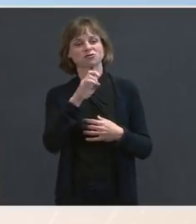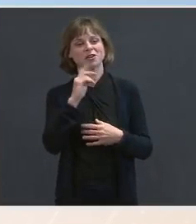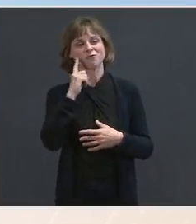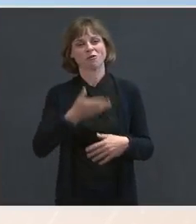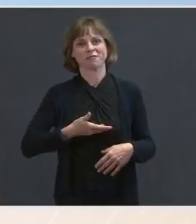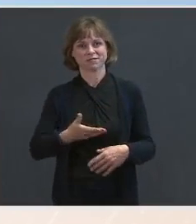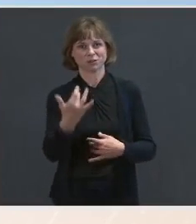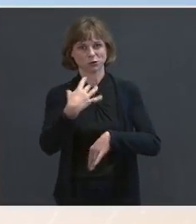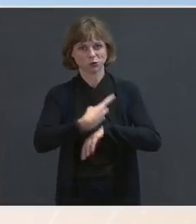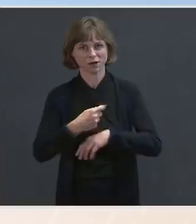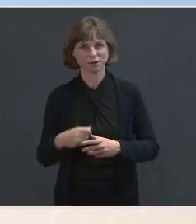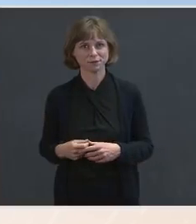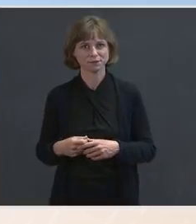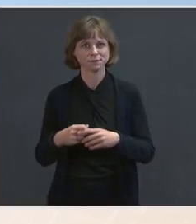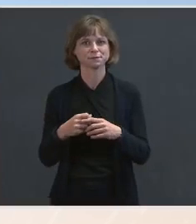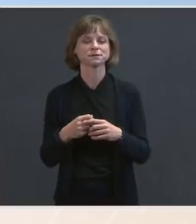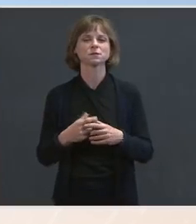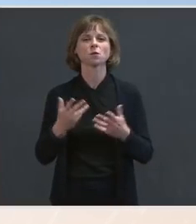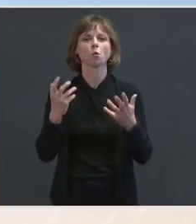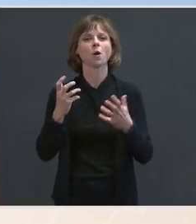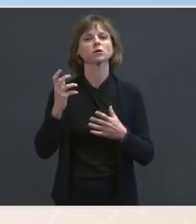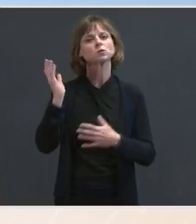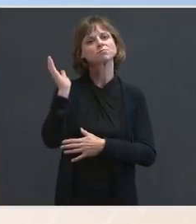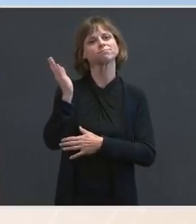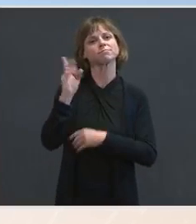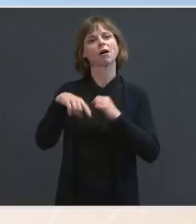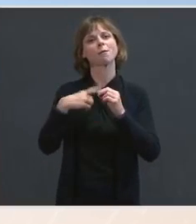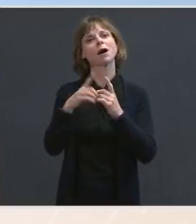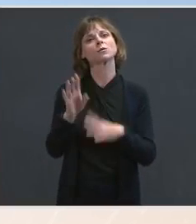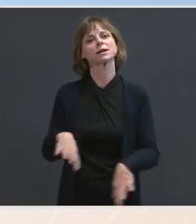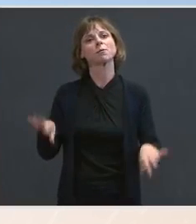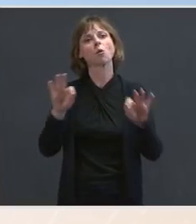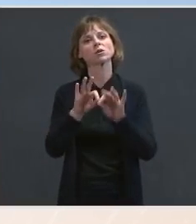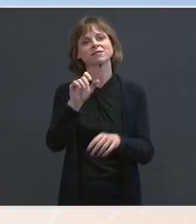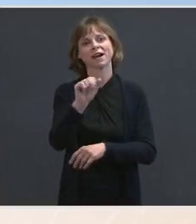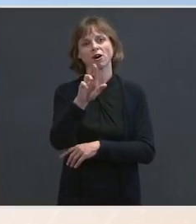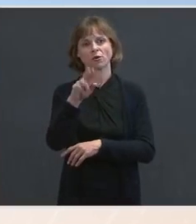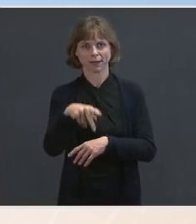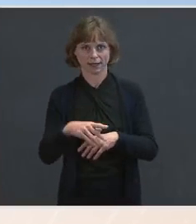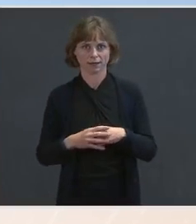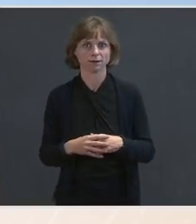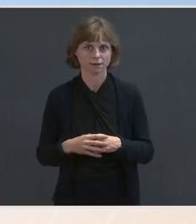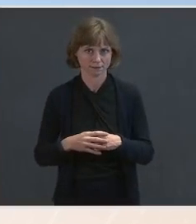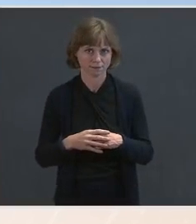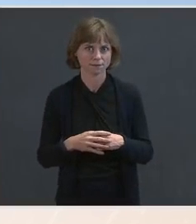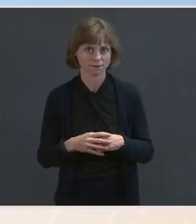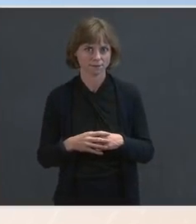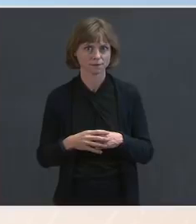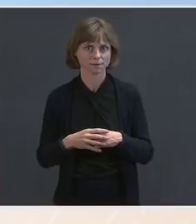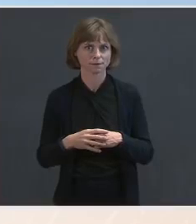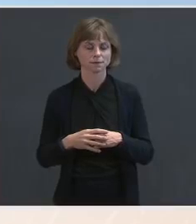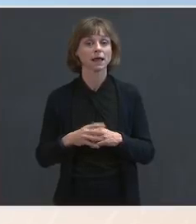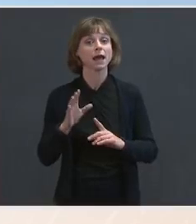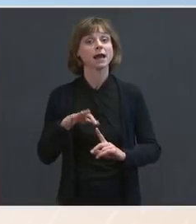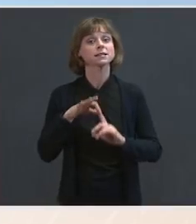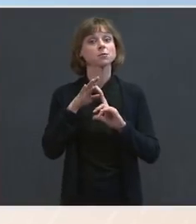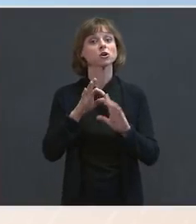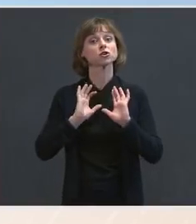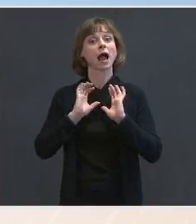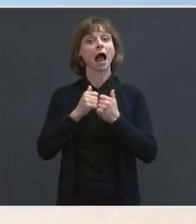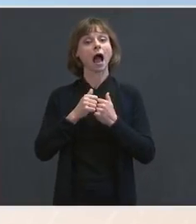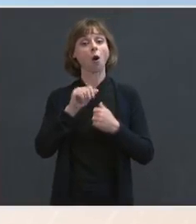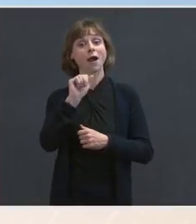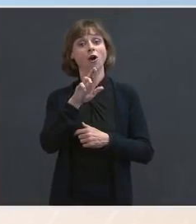today to speak about the importance of the American Rescue Plan, particularly as it relates